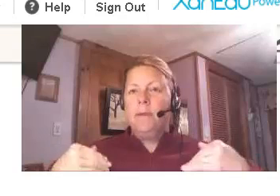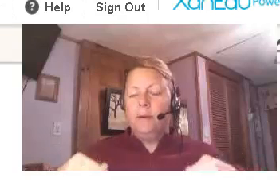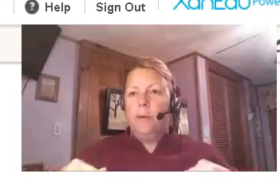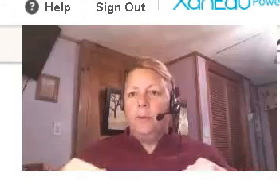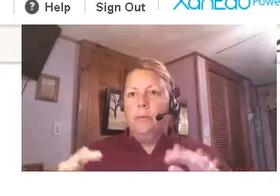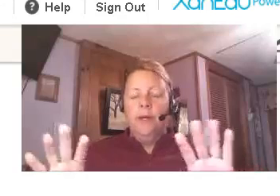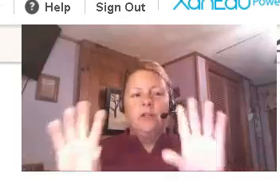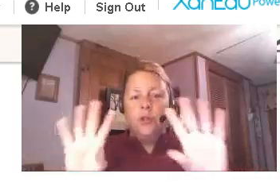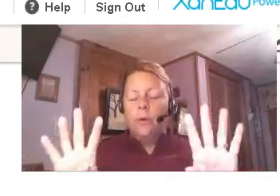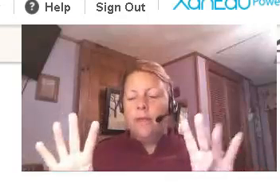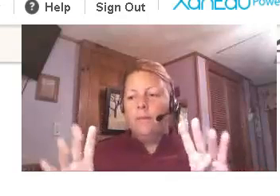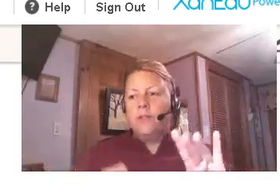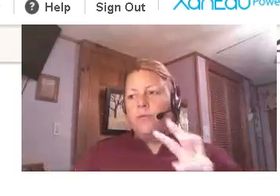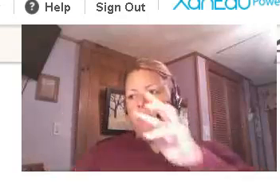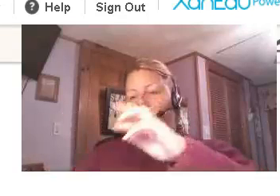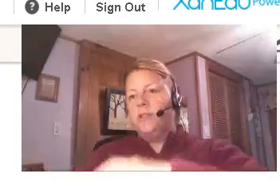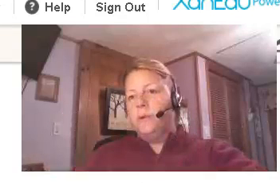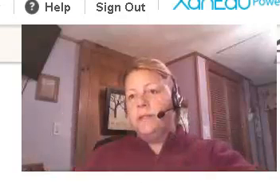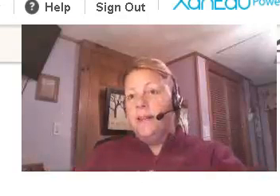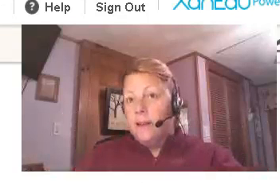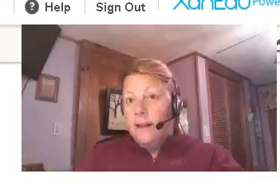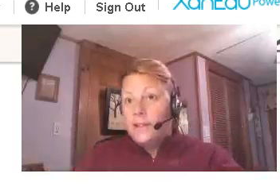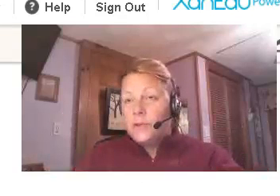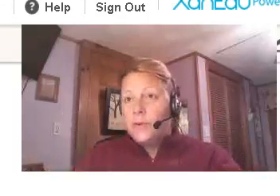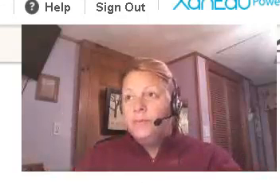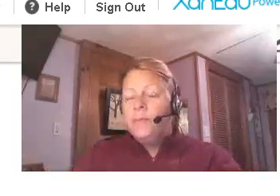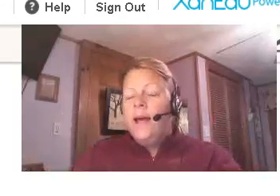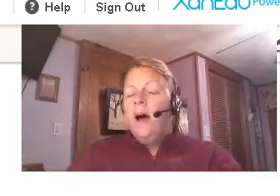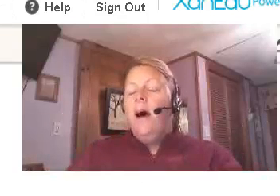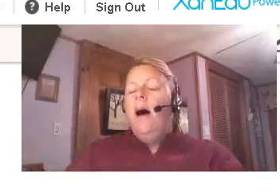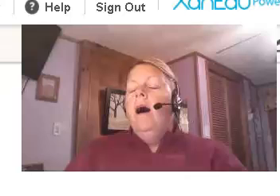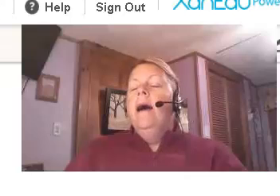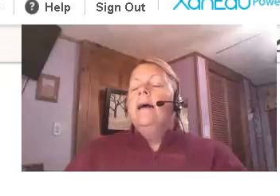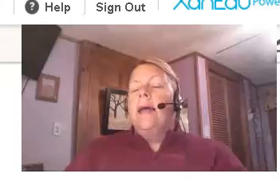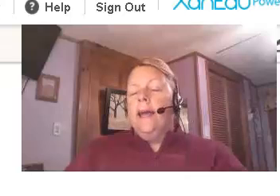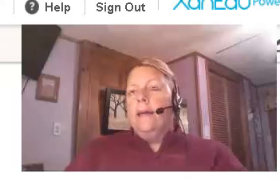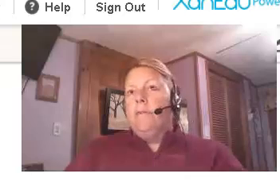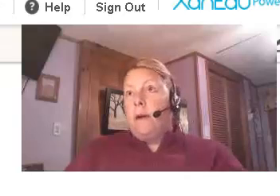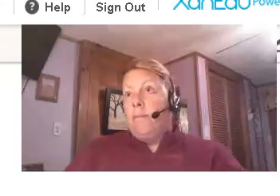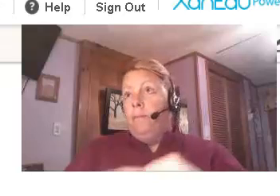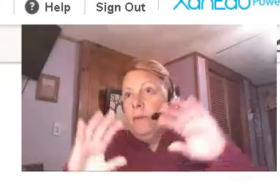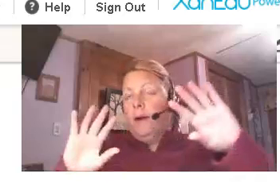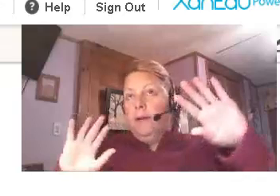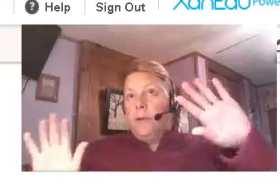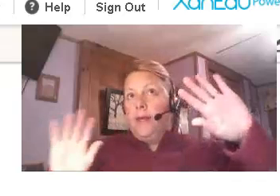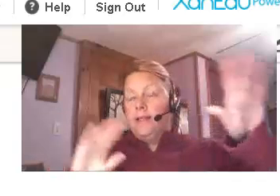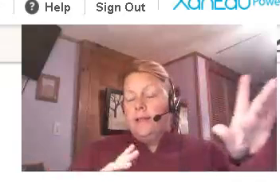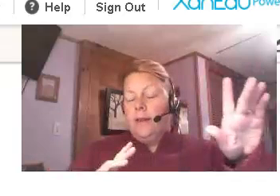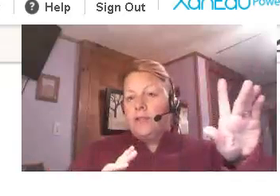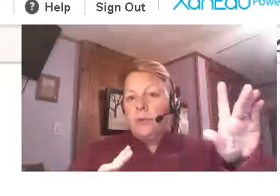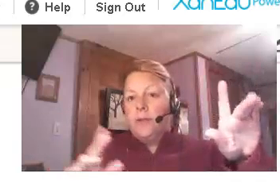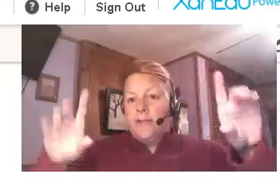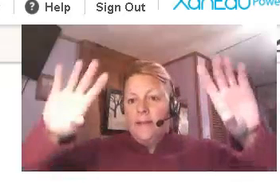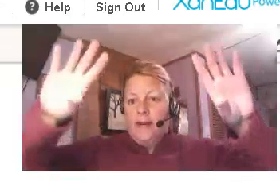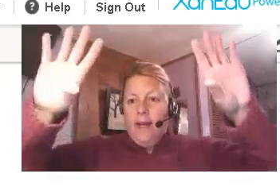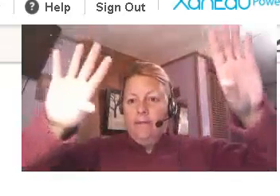screen in my room, 2 of them for my students in the classroom, and for my so they can see the